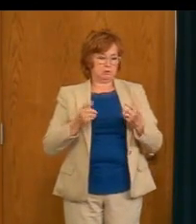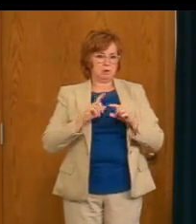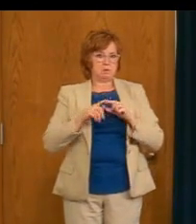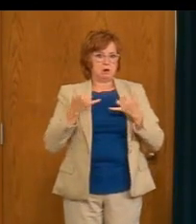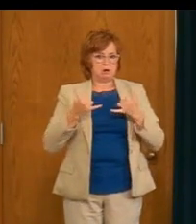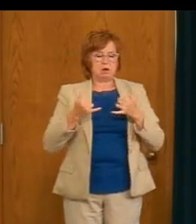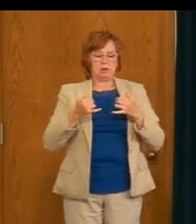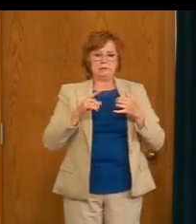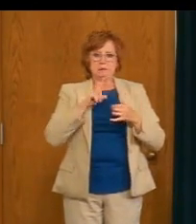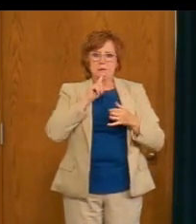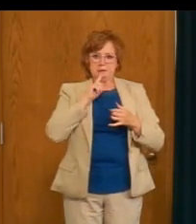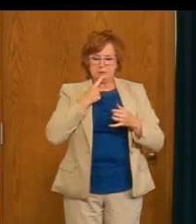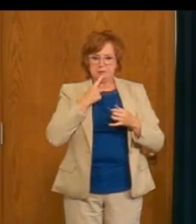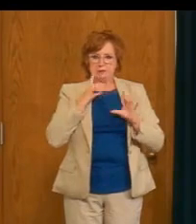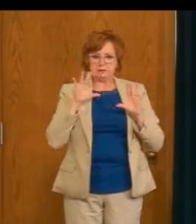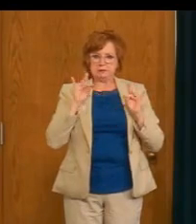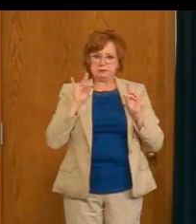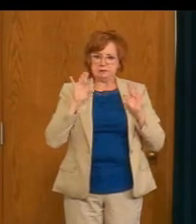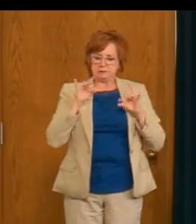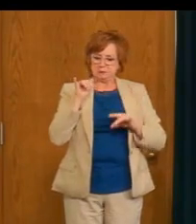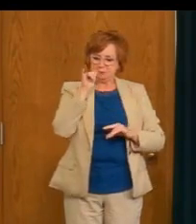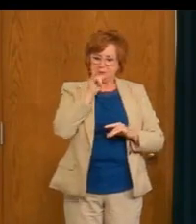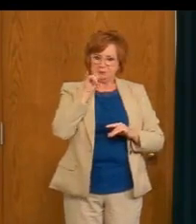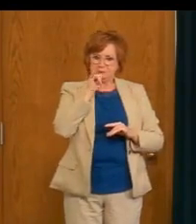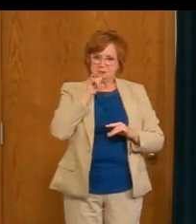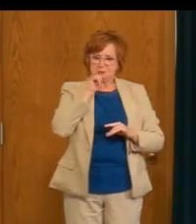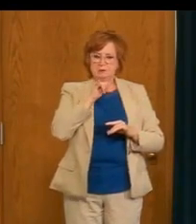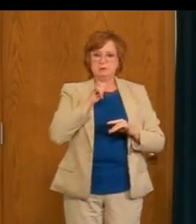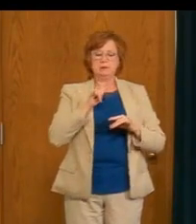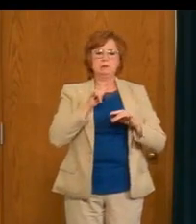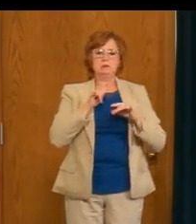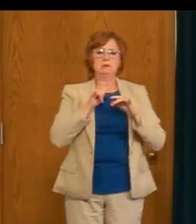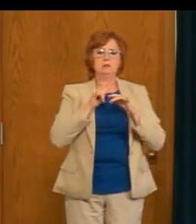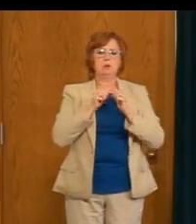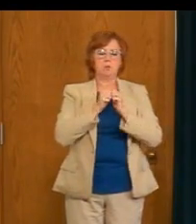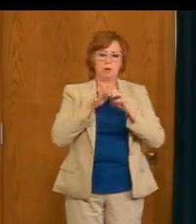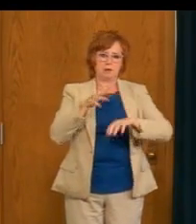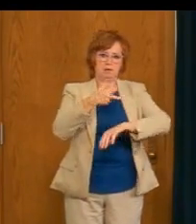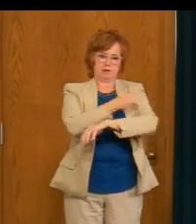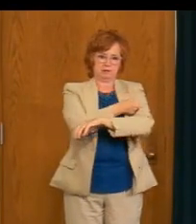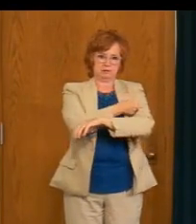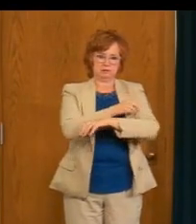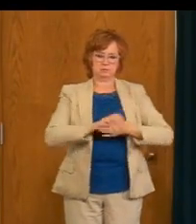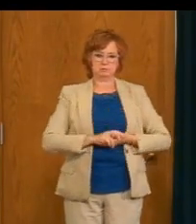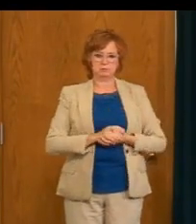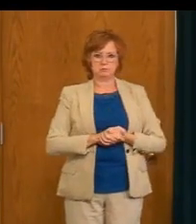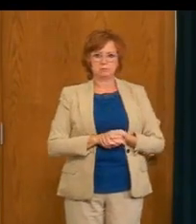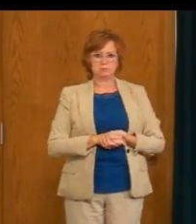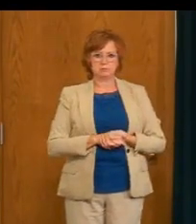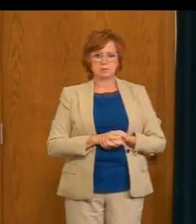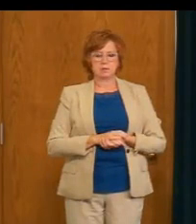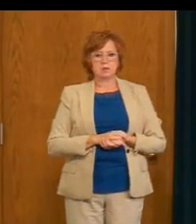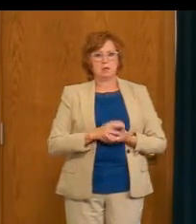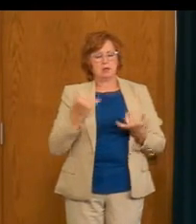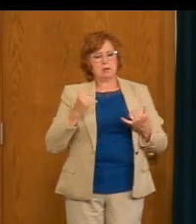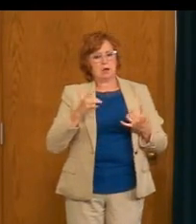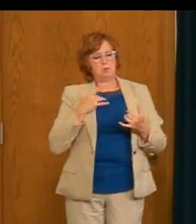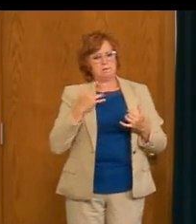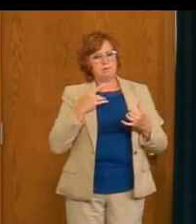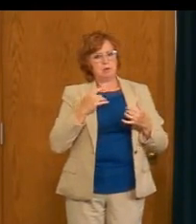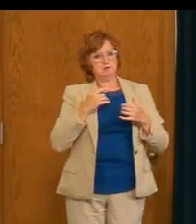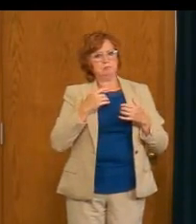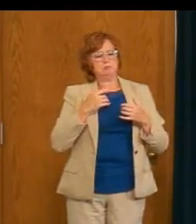think we really need to recognize that, because on the one hand, we are reopening, and that's great. It's summer, we have a high vaccine uptake, it's safe to